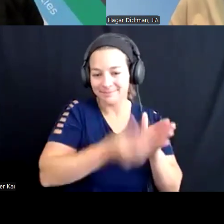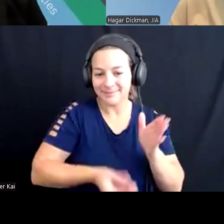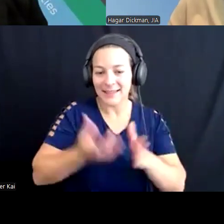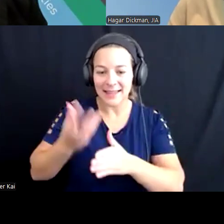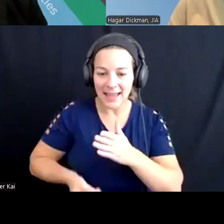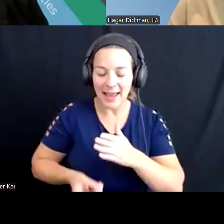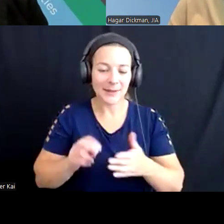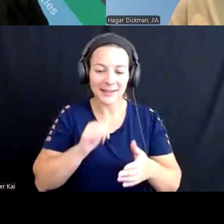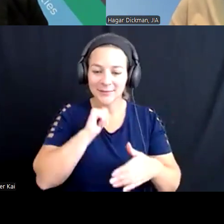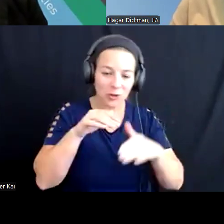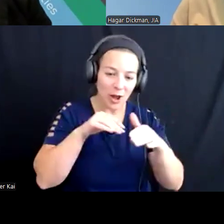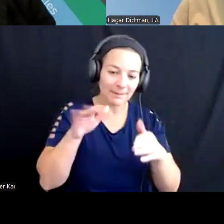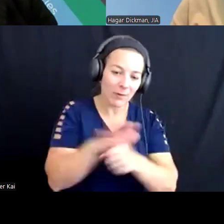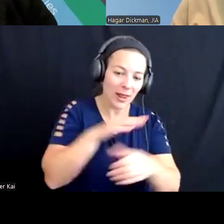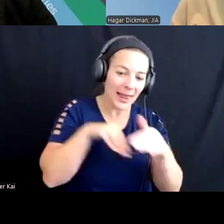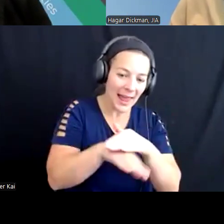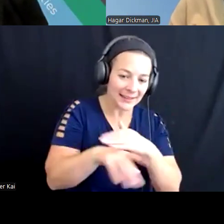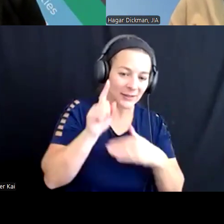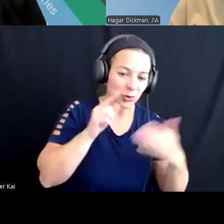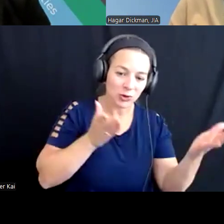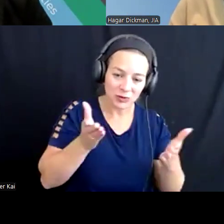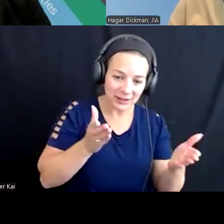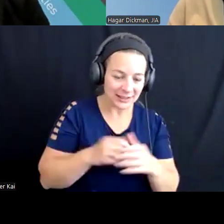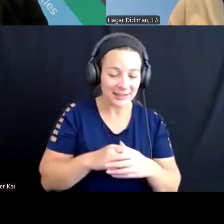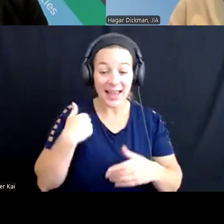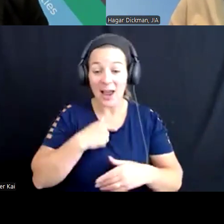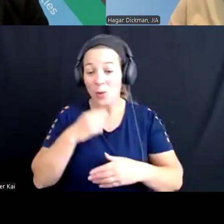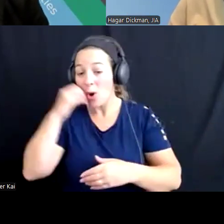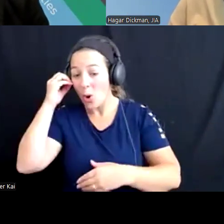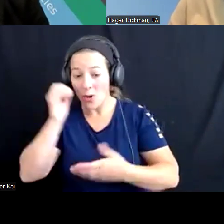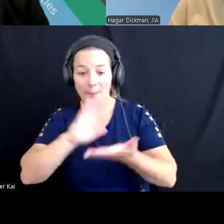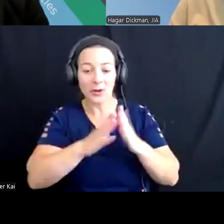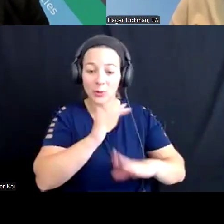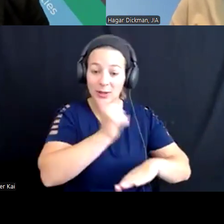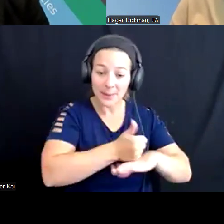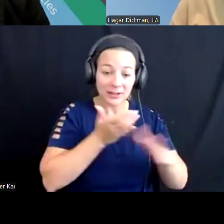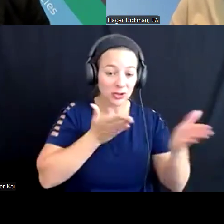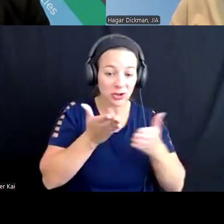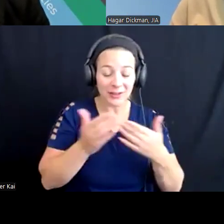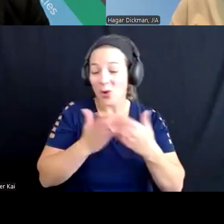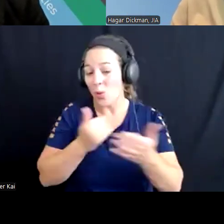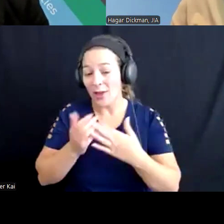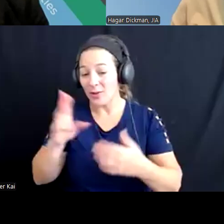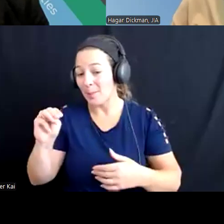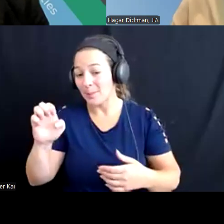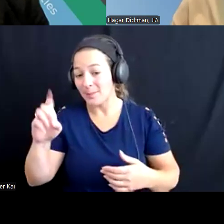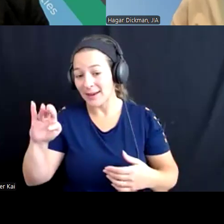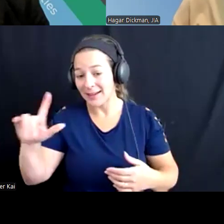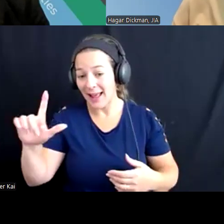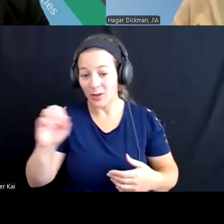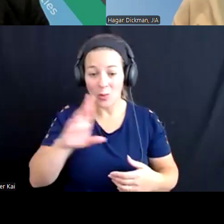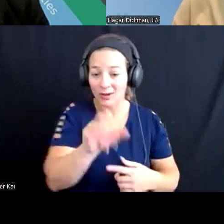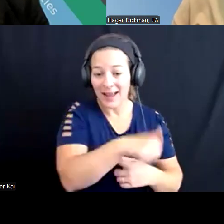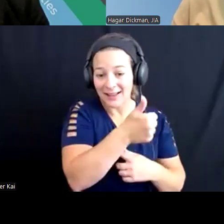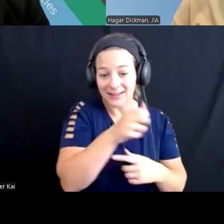the Medi-Cal funded system. And our home and community-based services, whether they're delivered through Medi-Cal or through this vast web